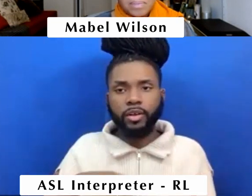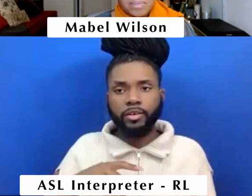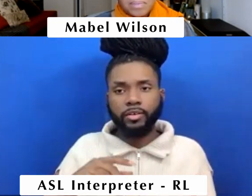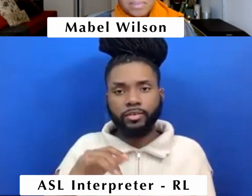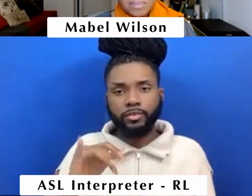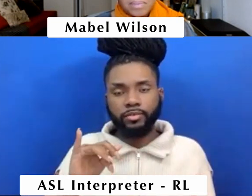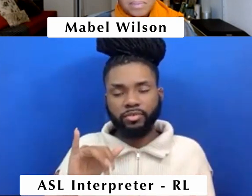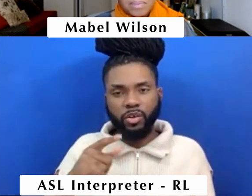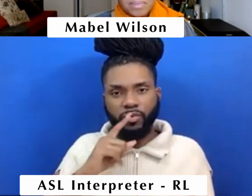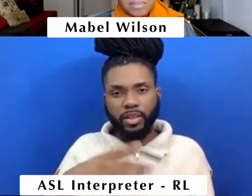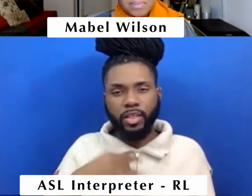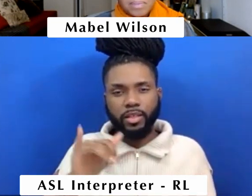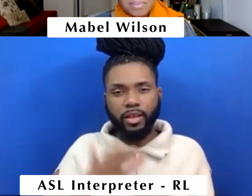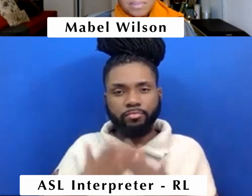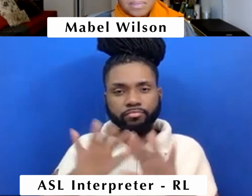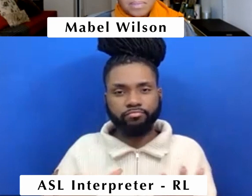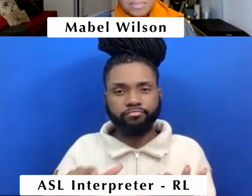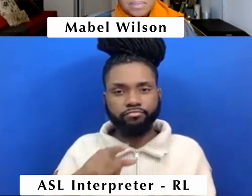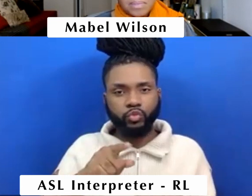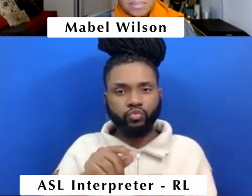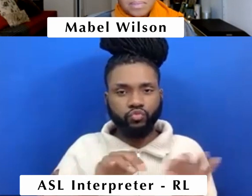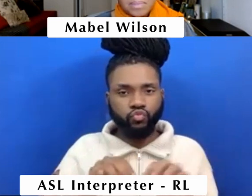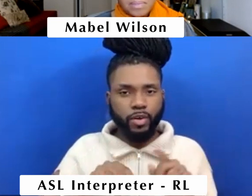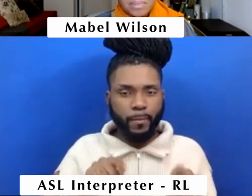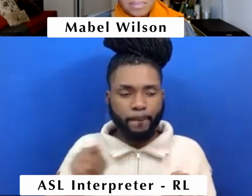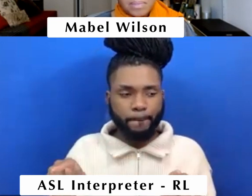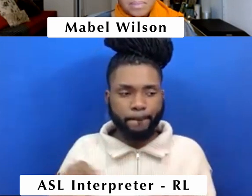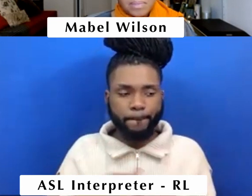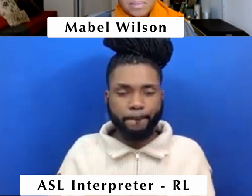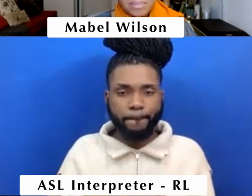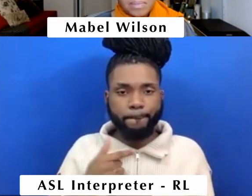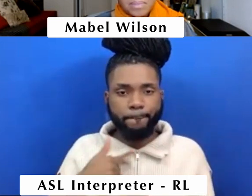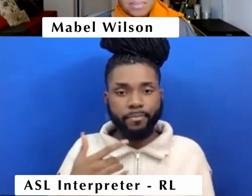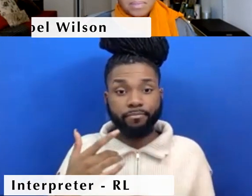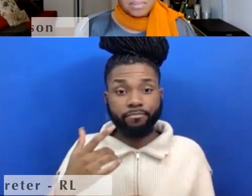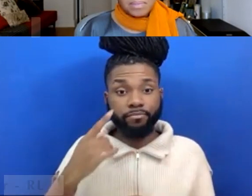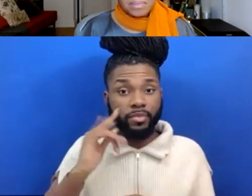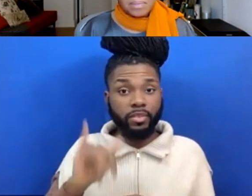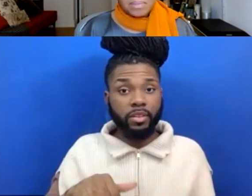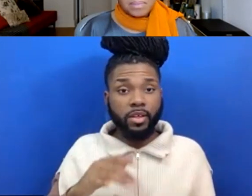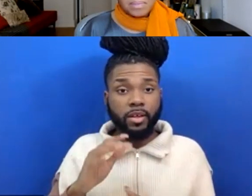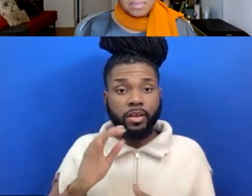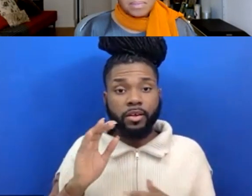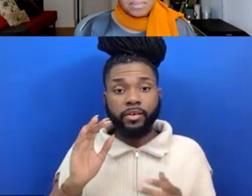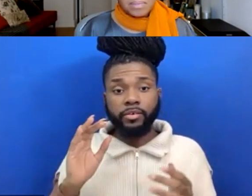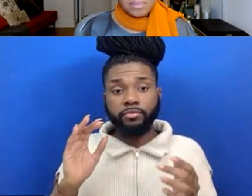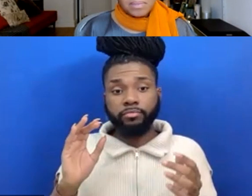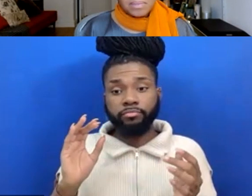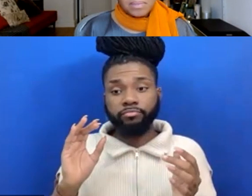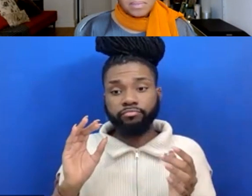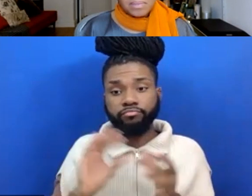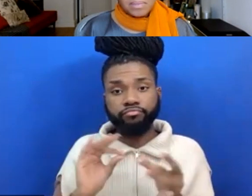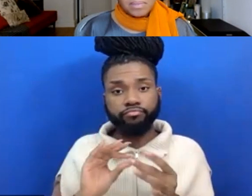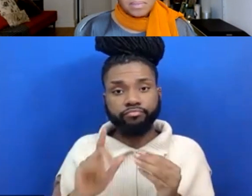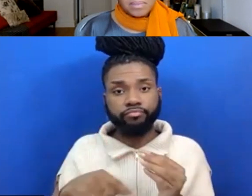like that distinction you're proposing. And I think it just speaks to the, you know, the